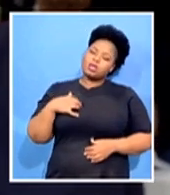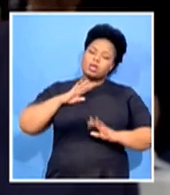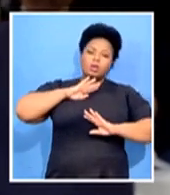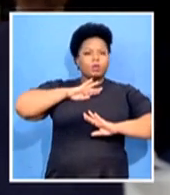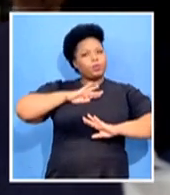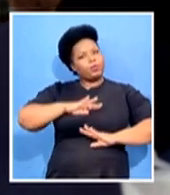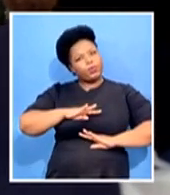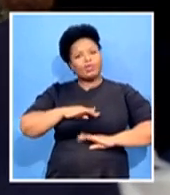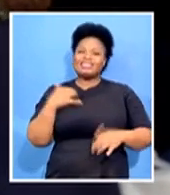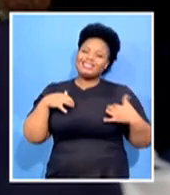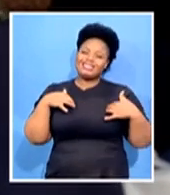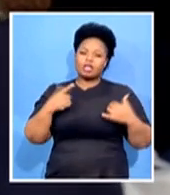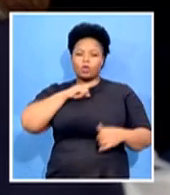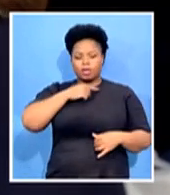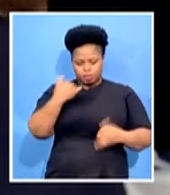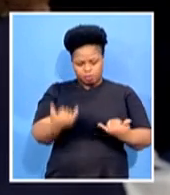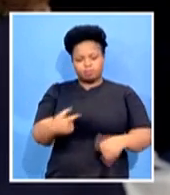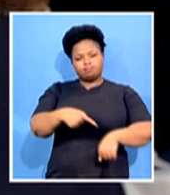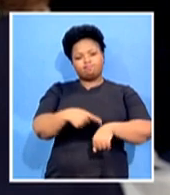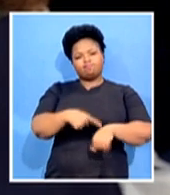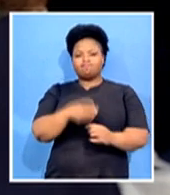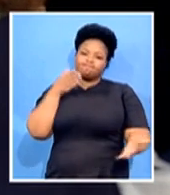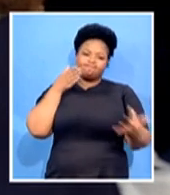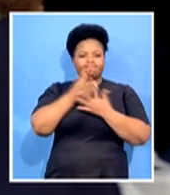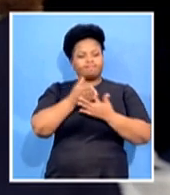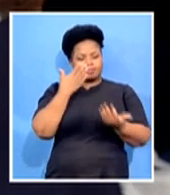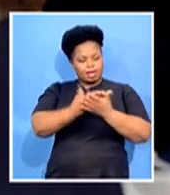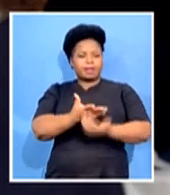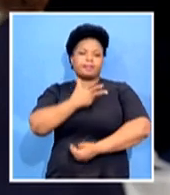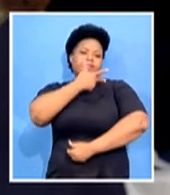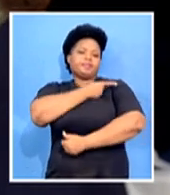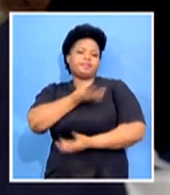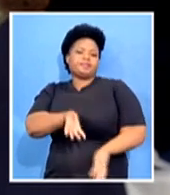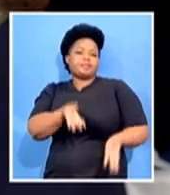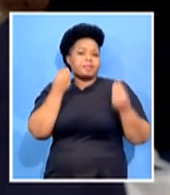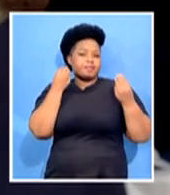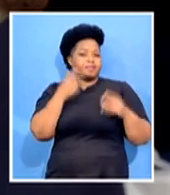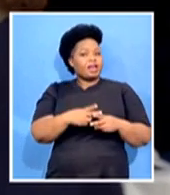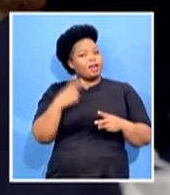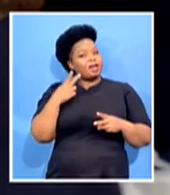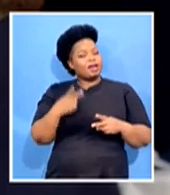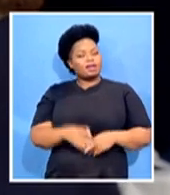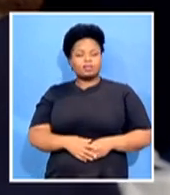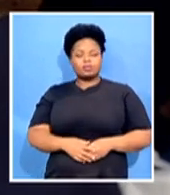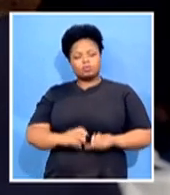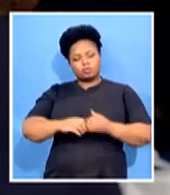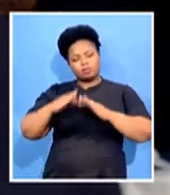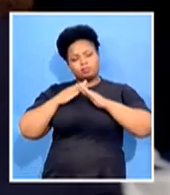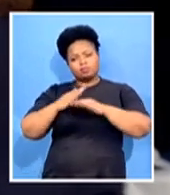have access or to be vaccinated against COVID-19. And you get a general sense